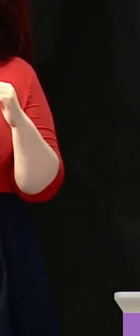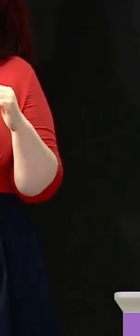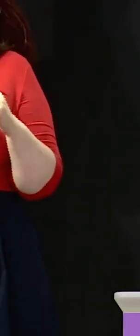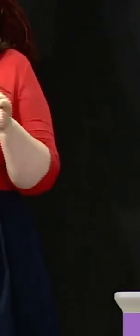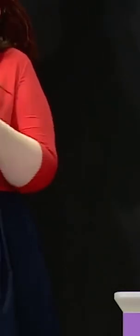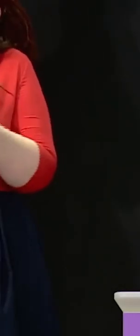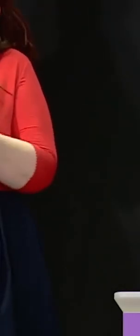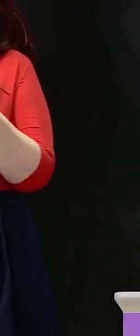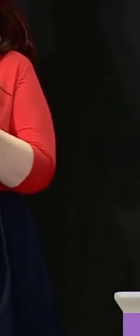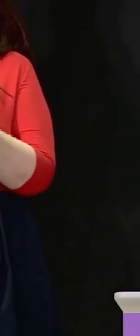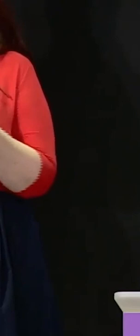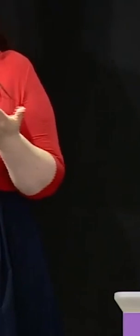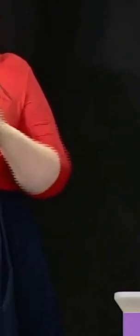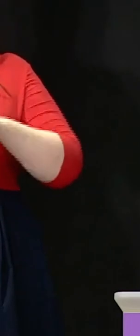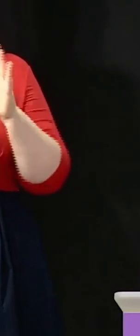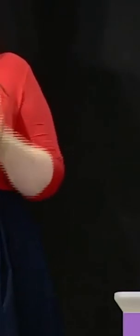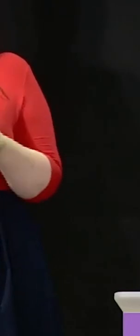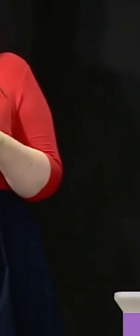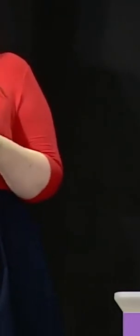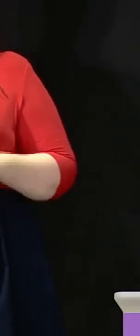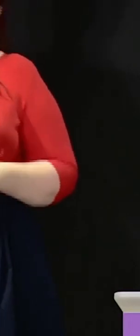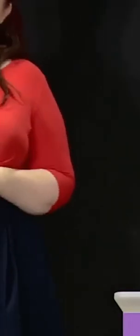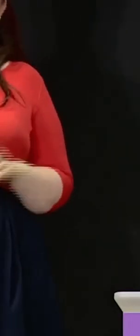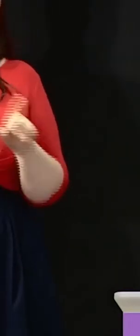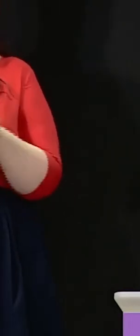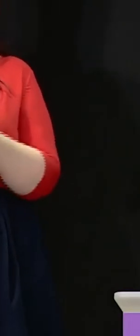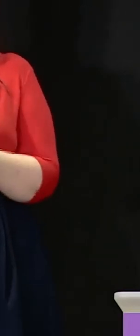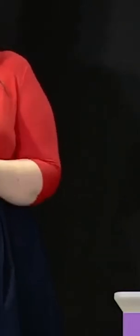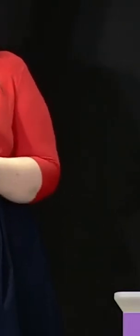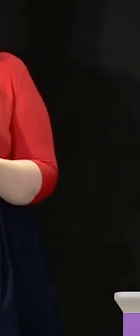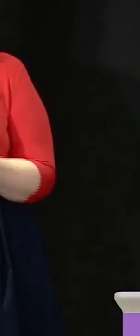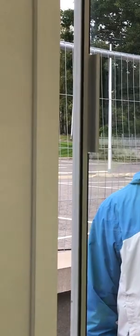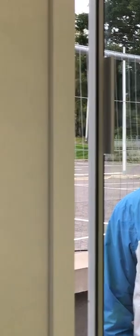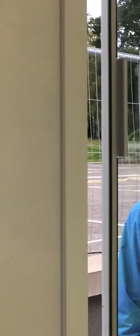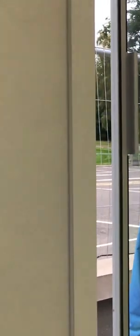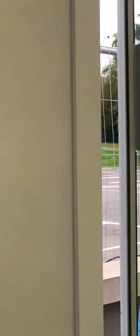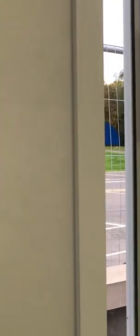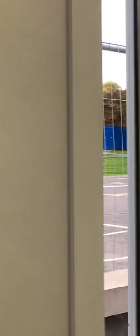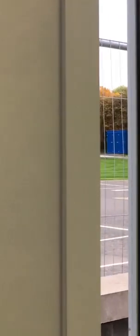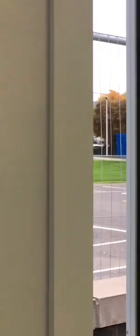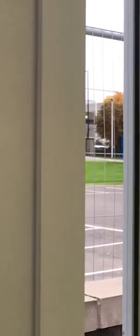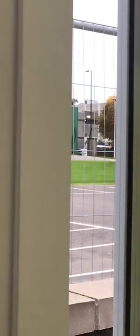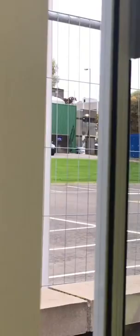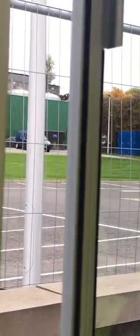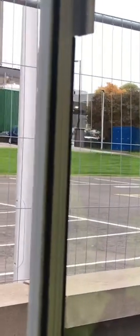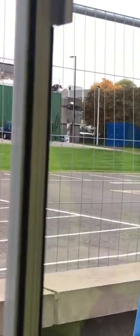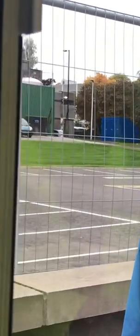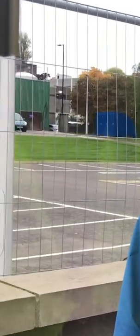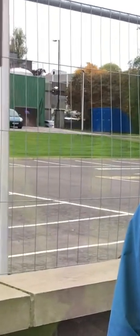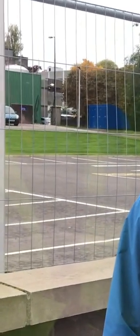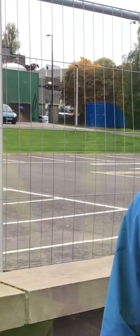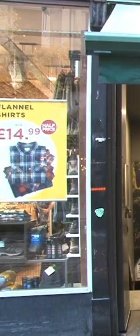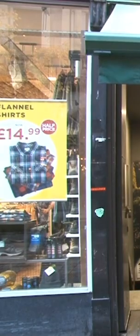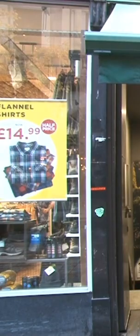also means that we don't have to take a one-size-fits-all approach if that is not warranted. The system will go from level 0 to level